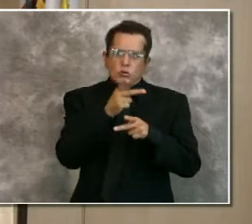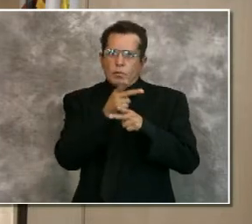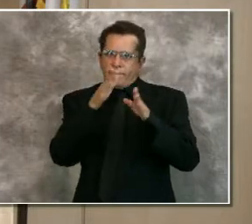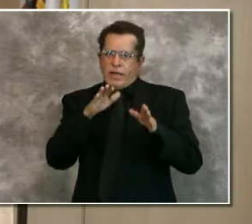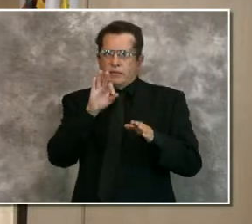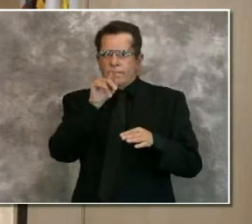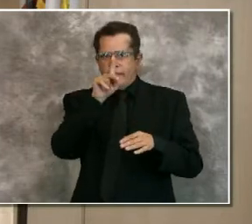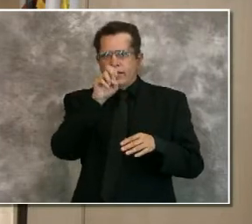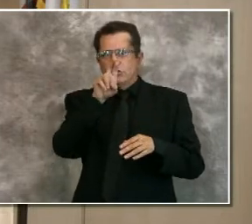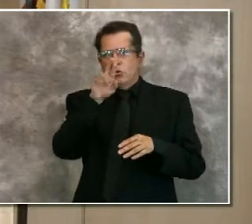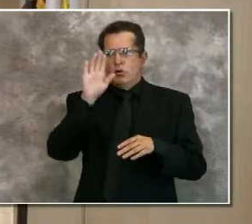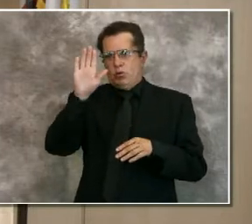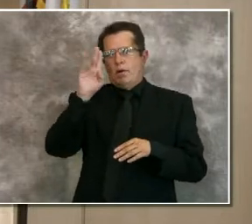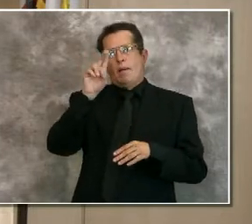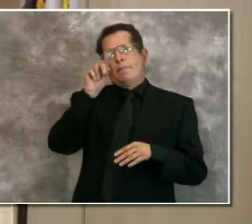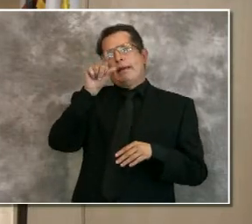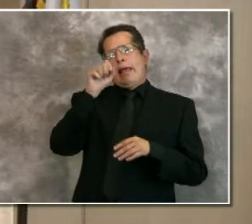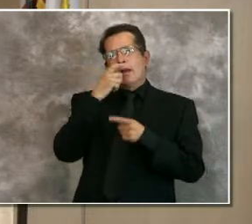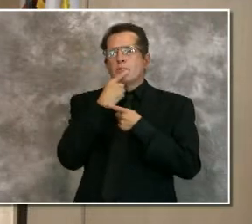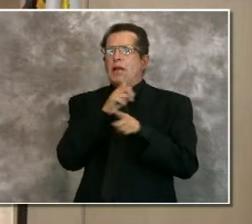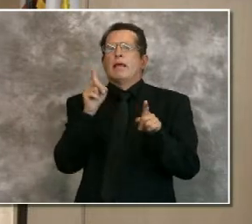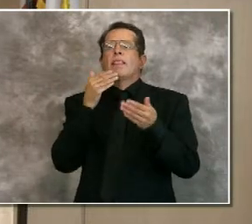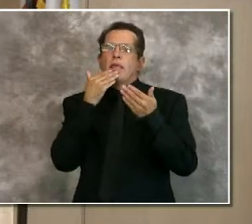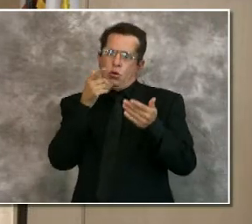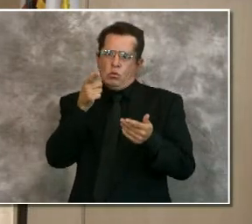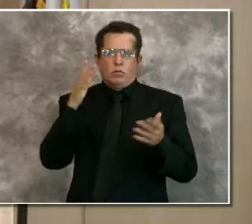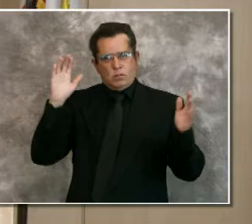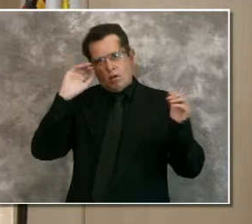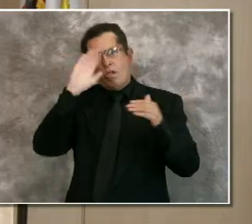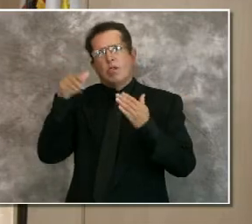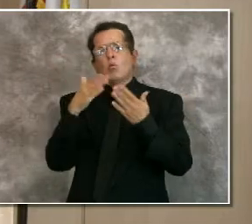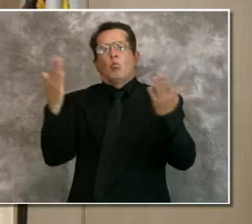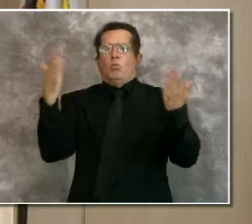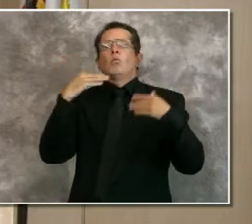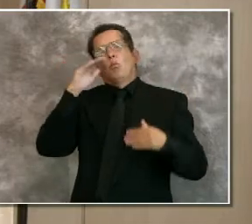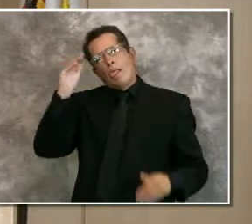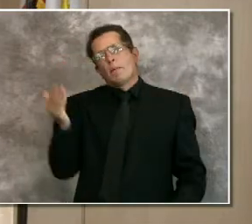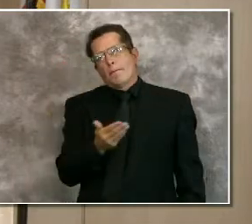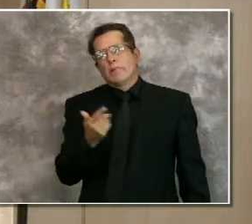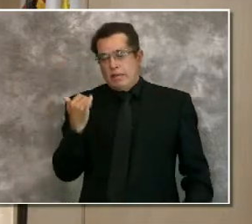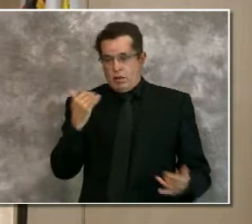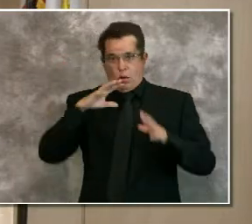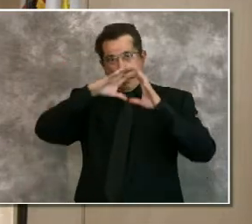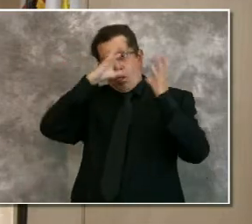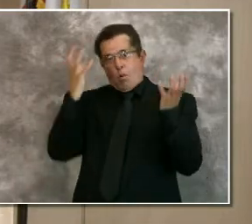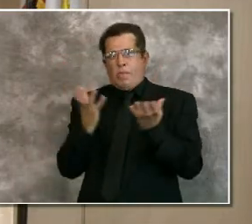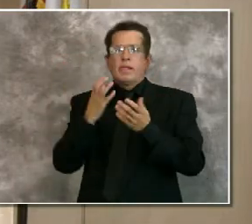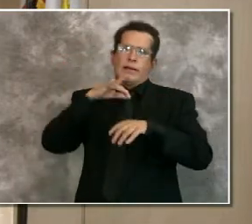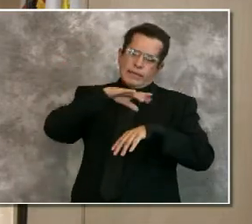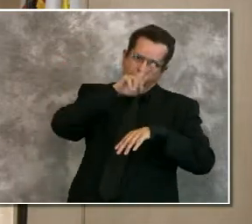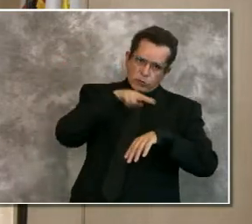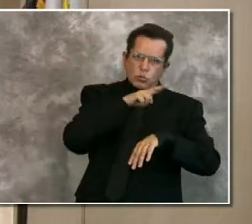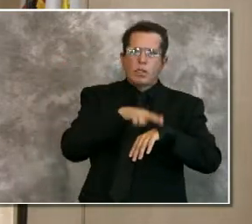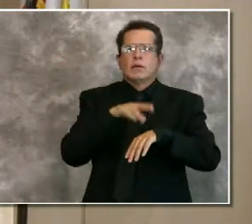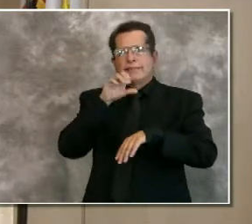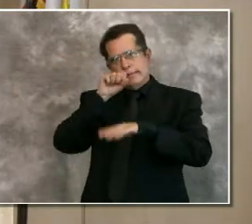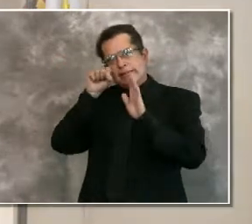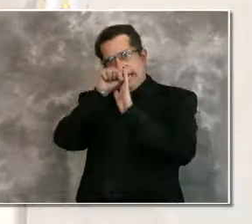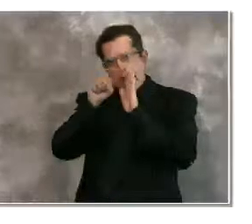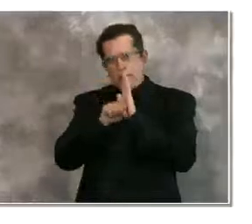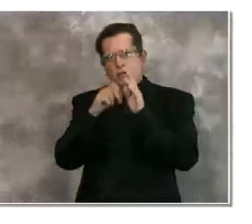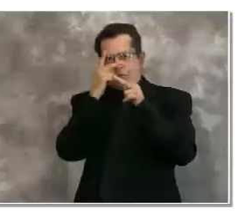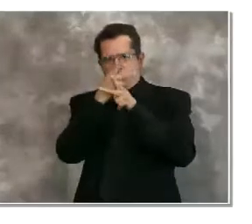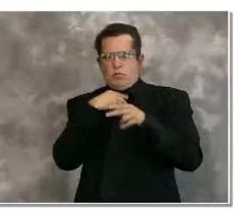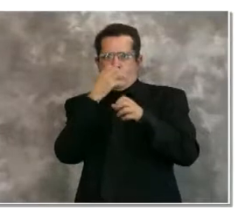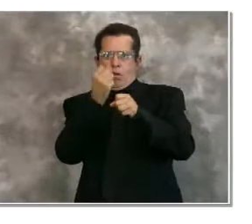for your virtual update and welcome everyone to today's briefing. Global, national, and state statistics are based on our data that